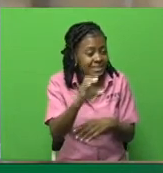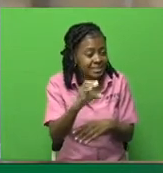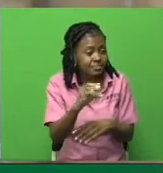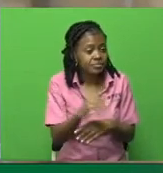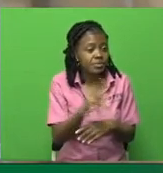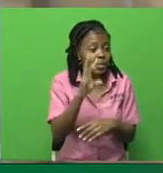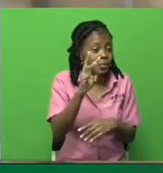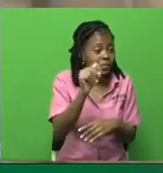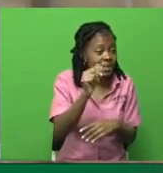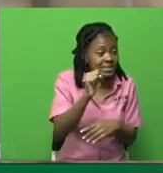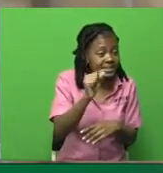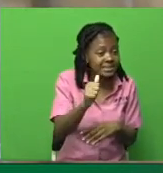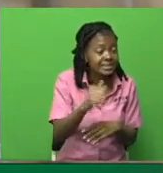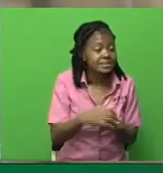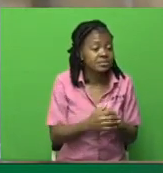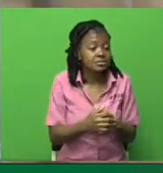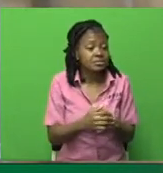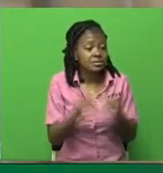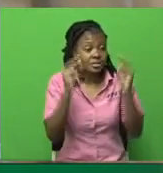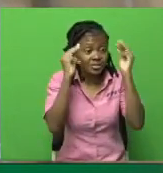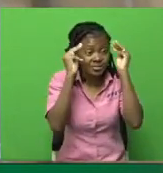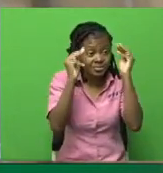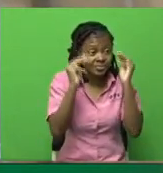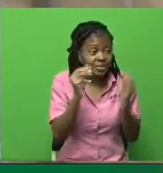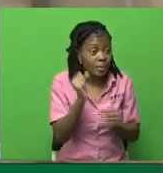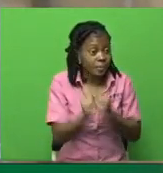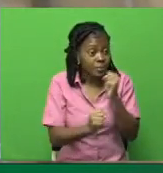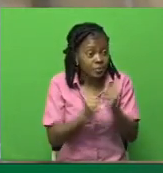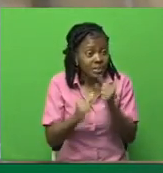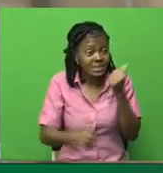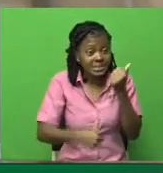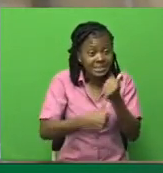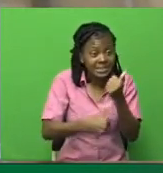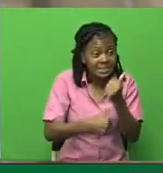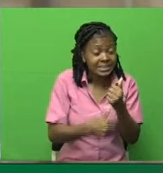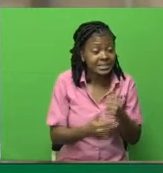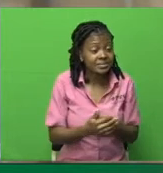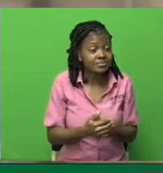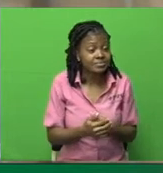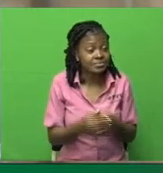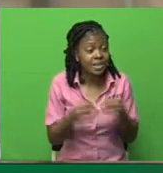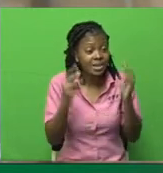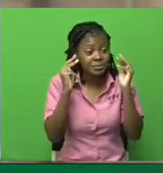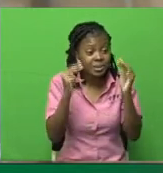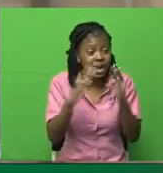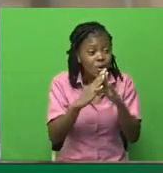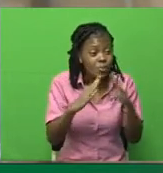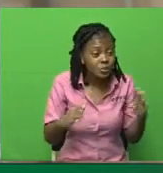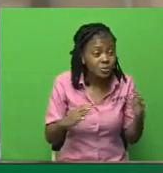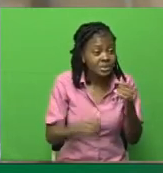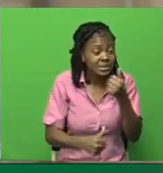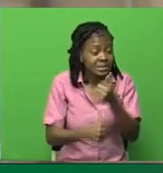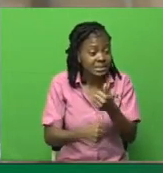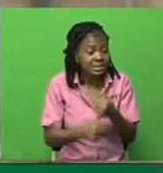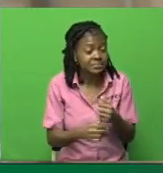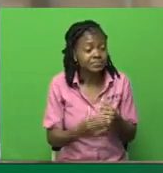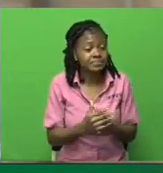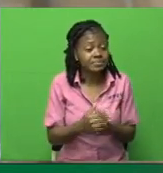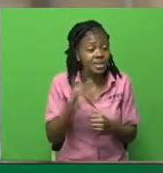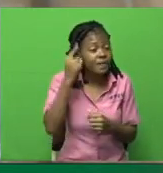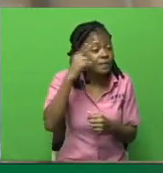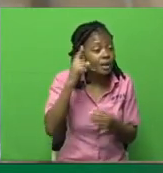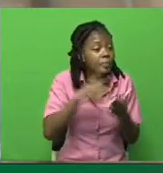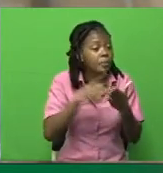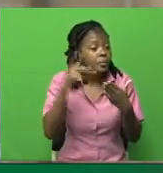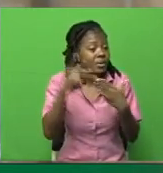getting the assistance at the ministry of sports and culture getting the assistance of the ministry of housing to pursue programs on my